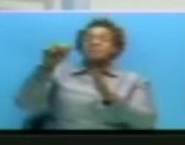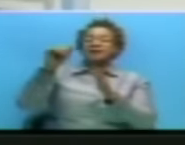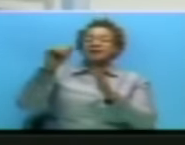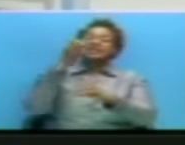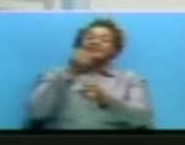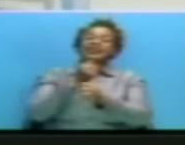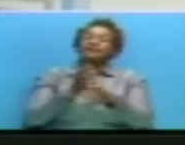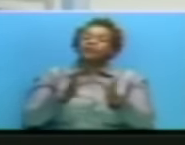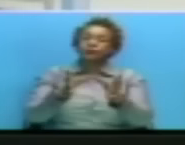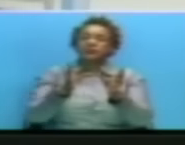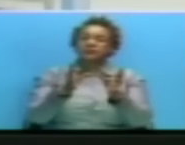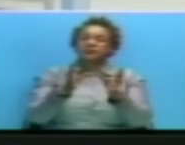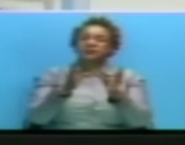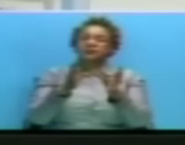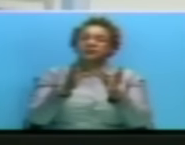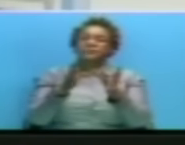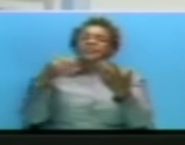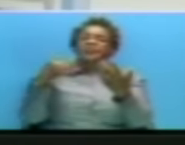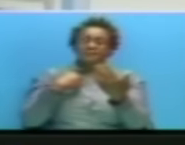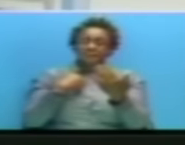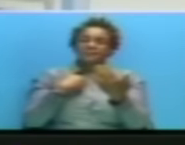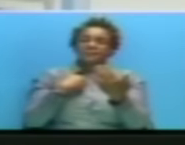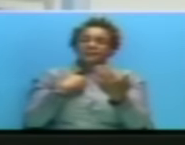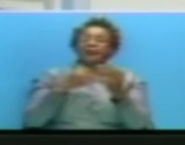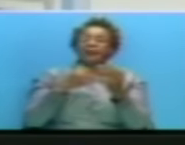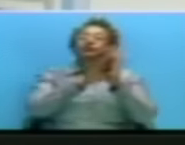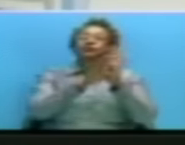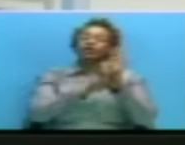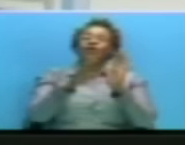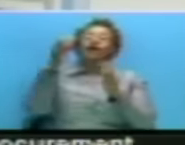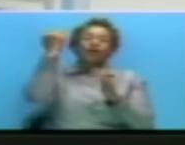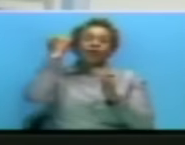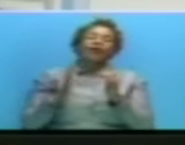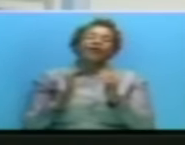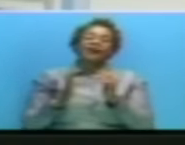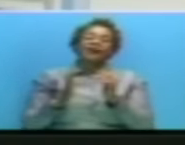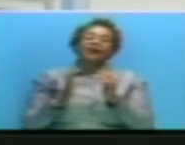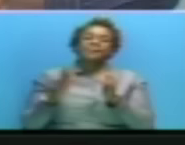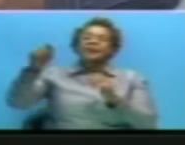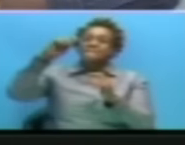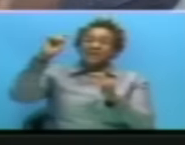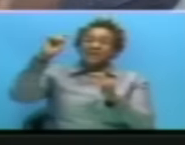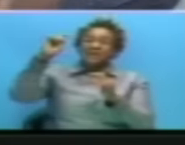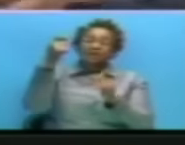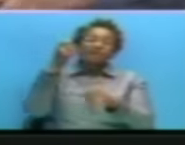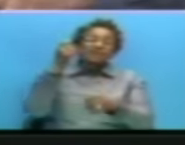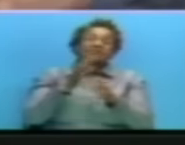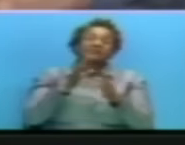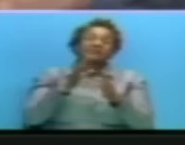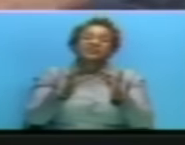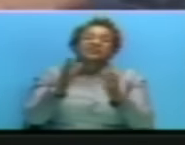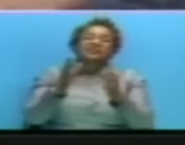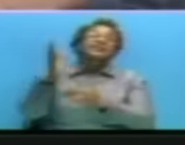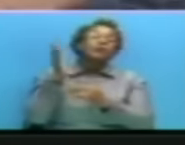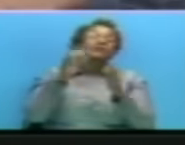force an illegality? I am a constitutional lawyer. Was the presidential task force an illegality? Was the Security Laws